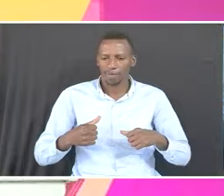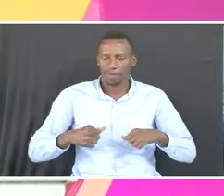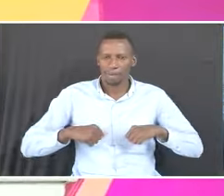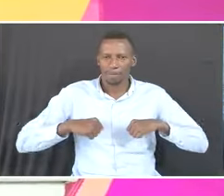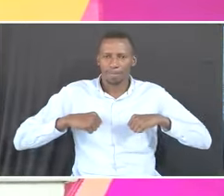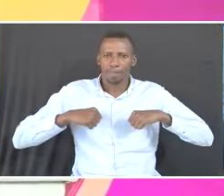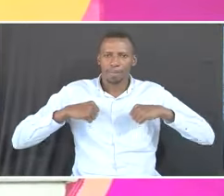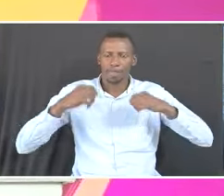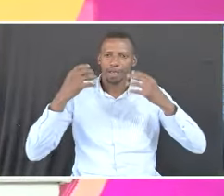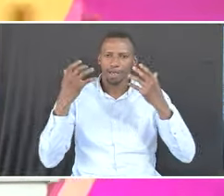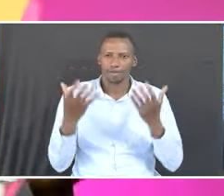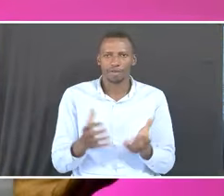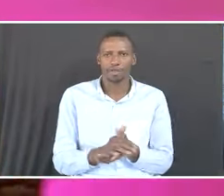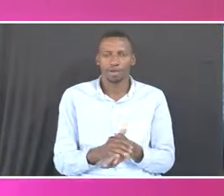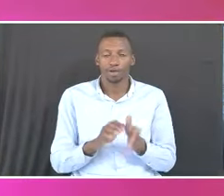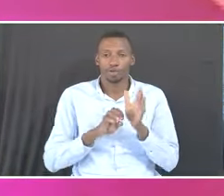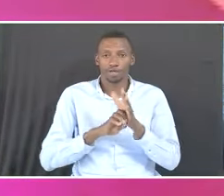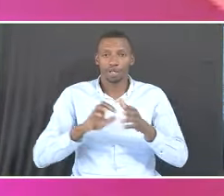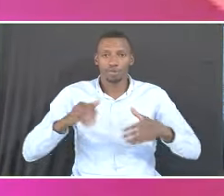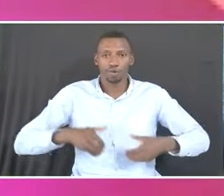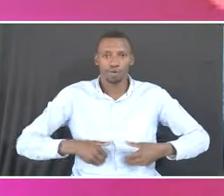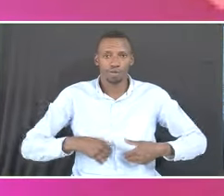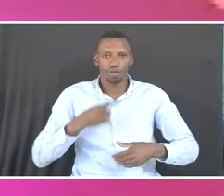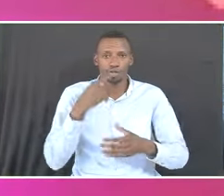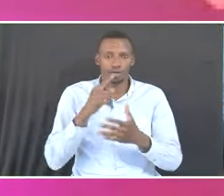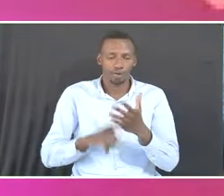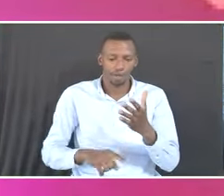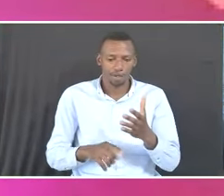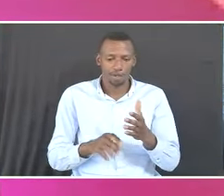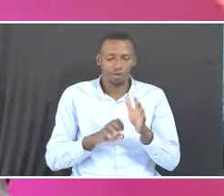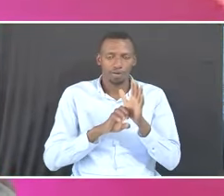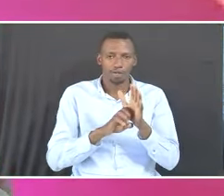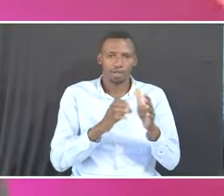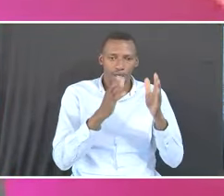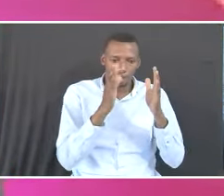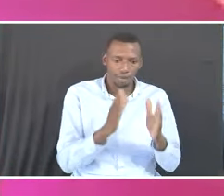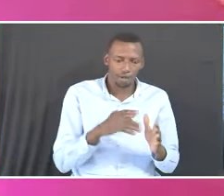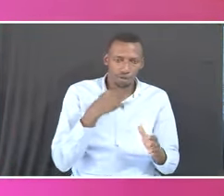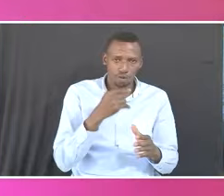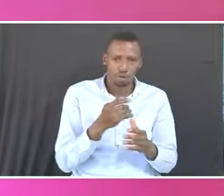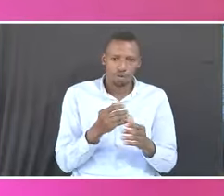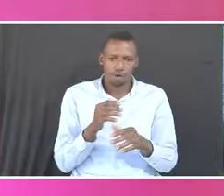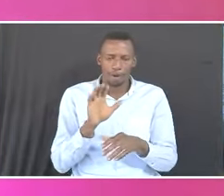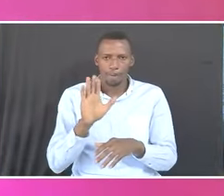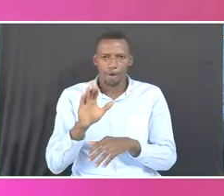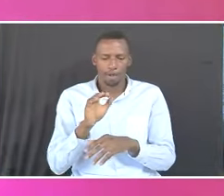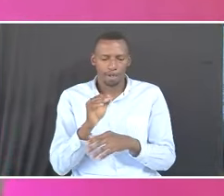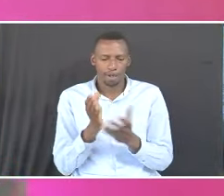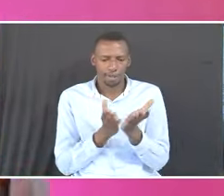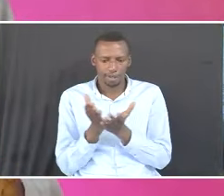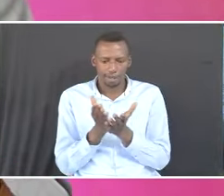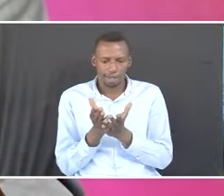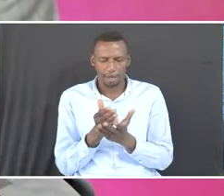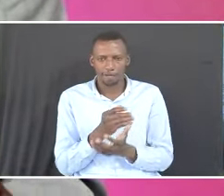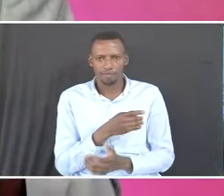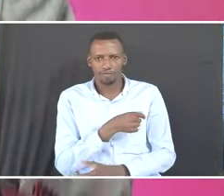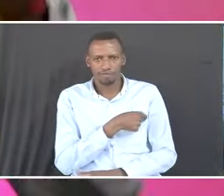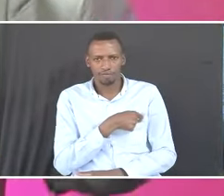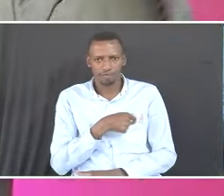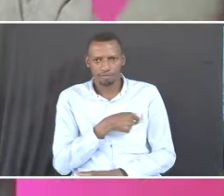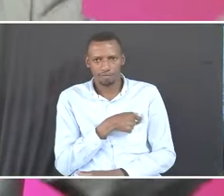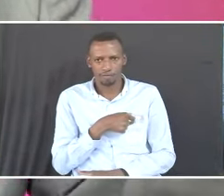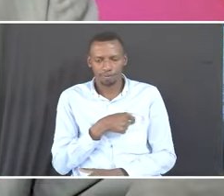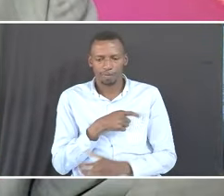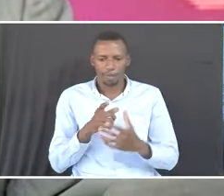people saying, for example, someone who has been serving as a deacon, and then at some point